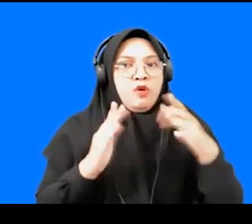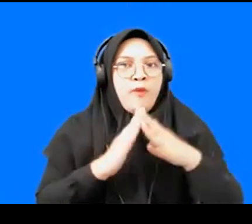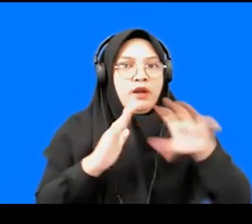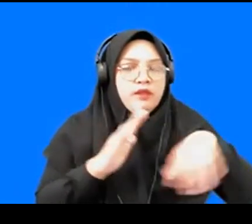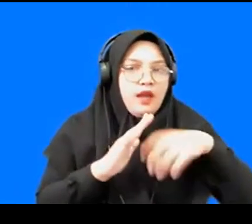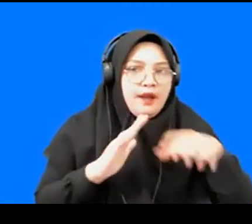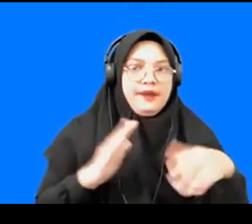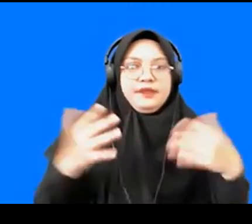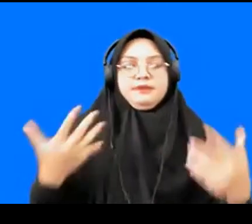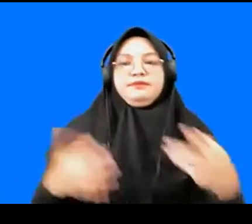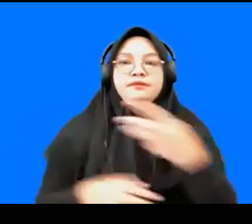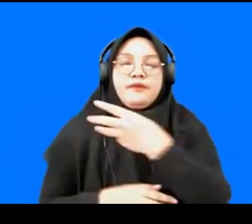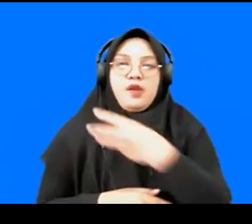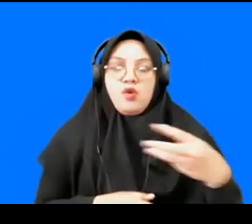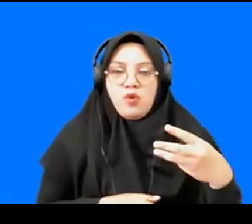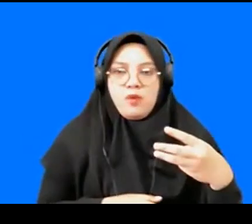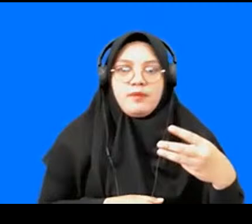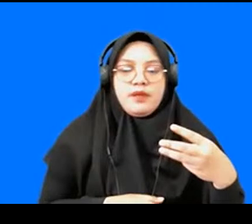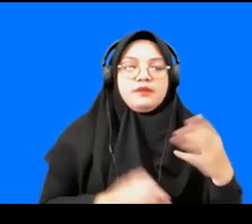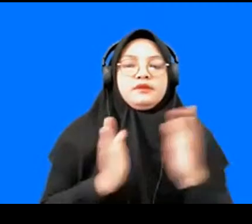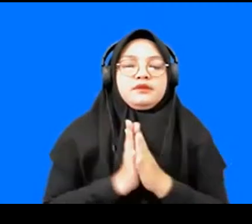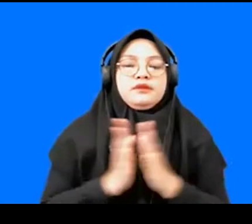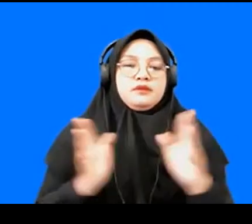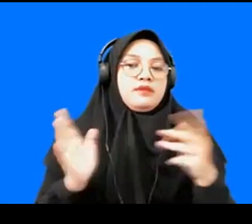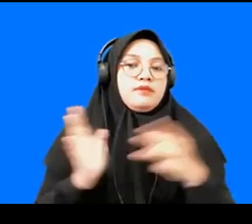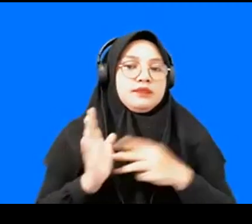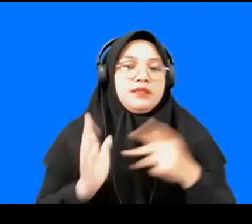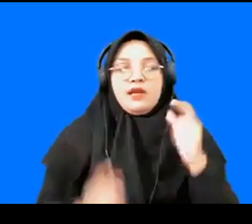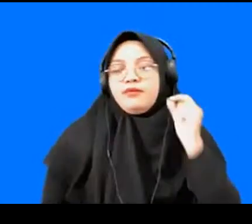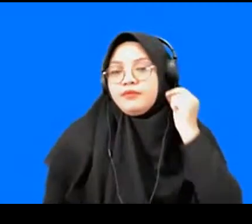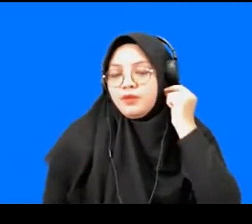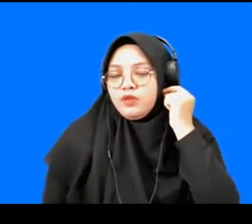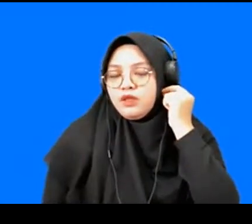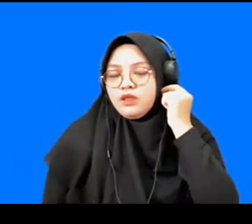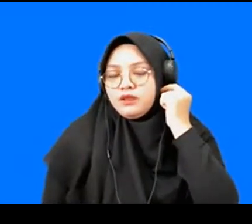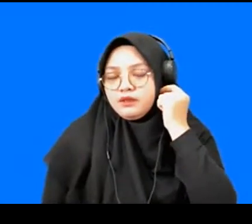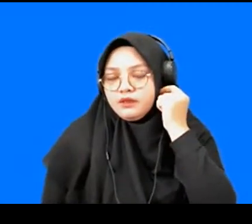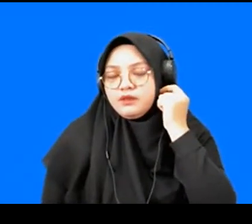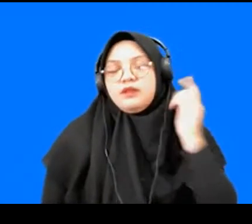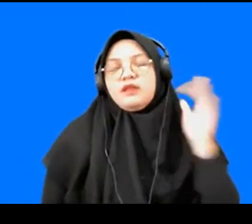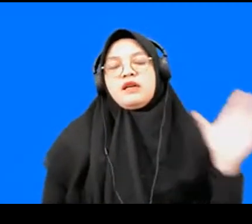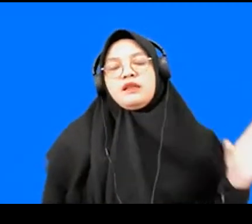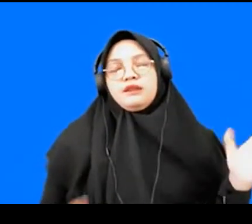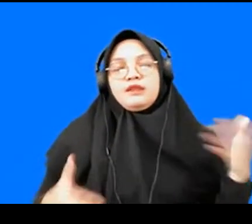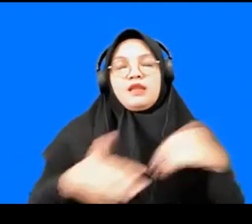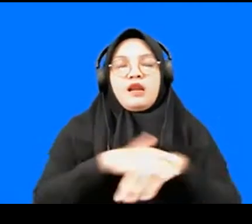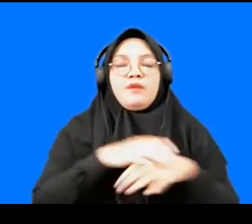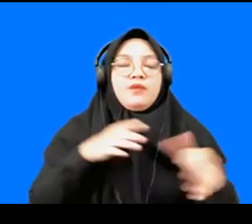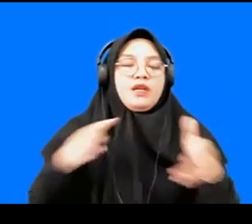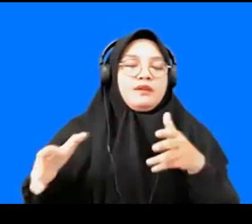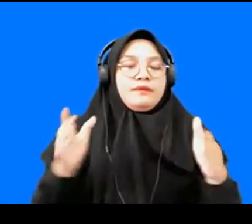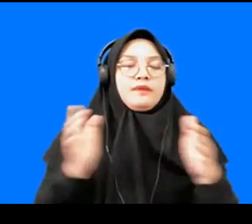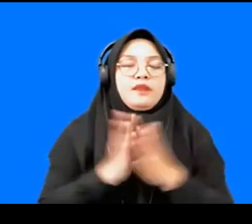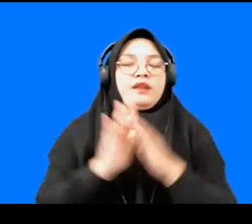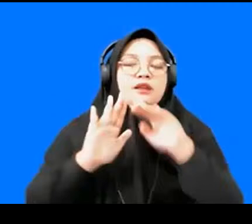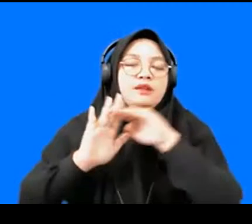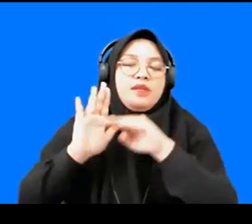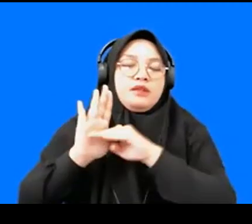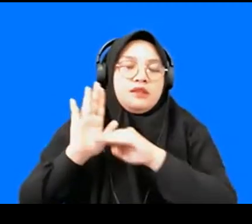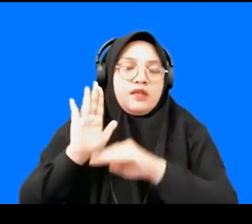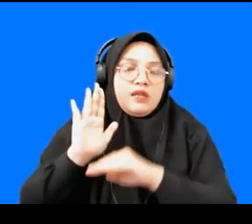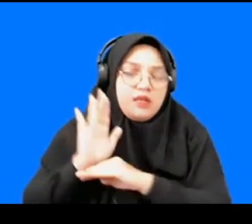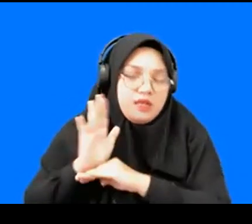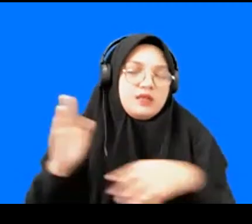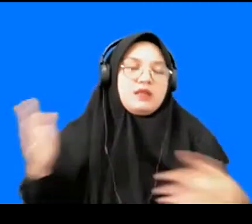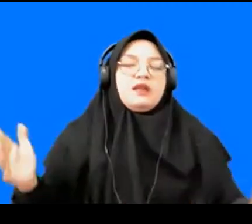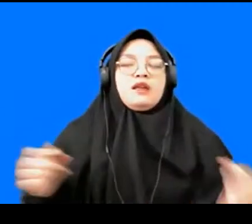of women is as critical. And some of our tax policies, expenditure policies, in a country like India, we